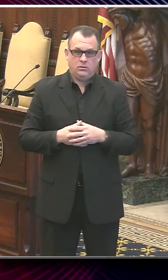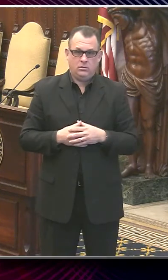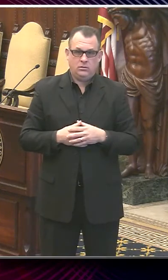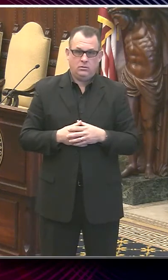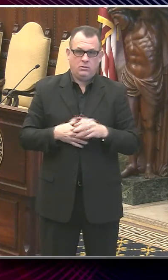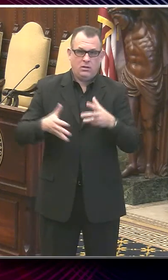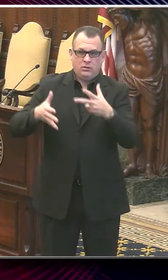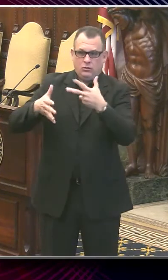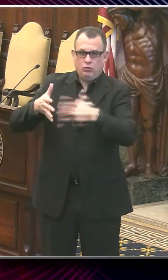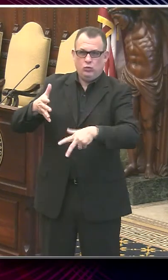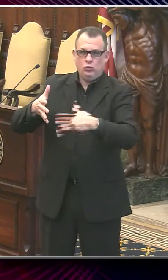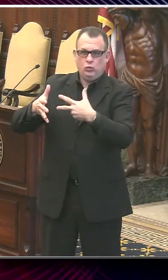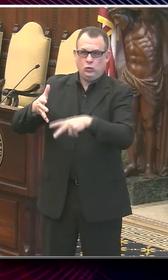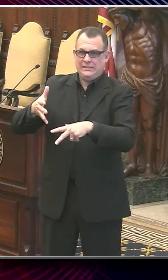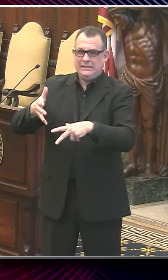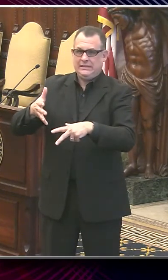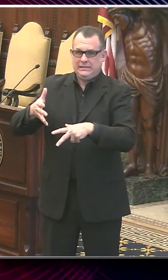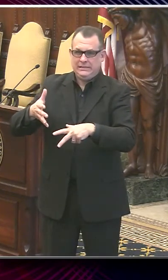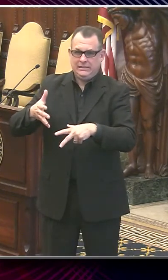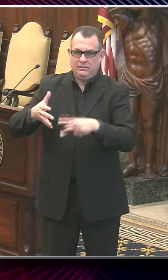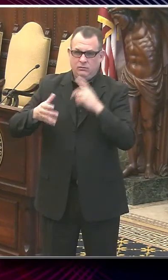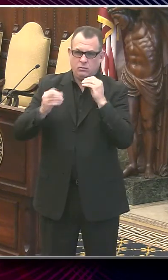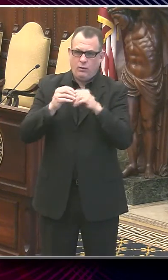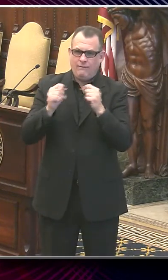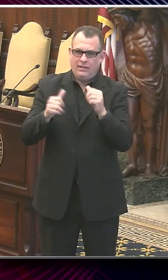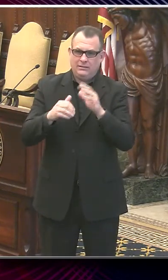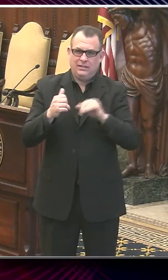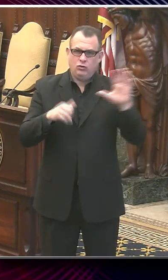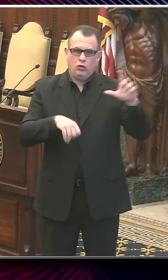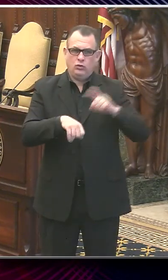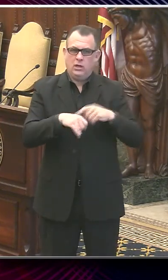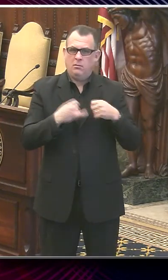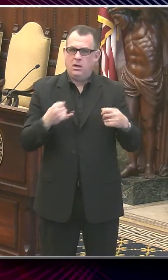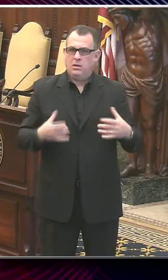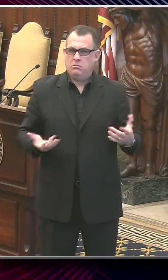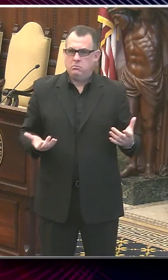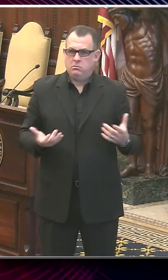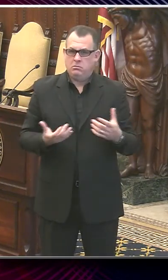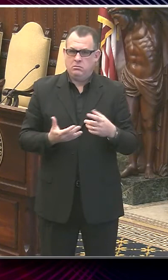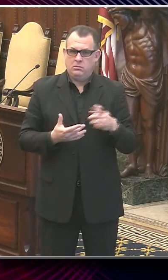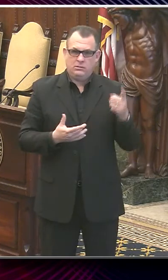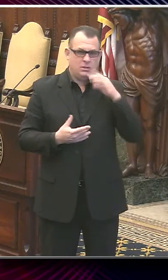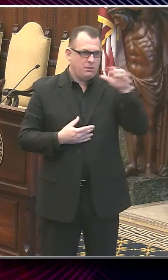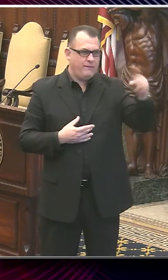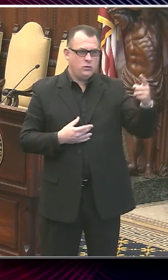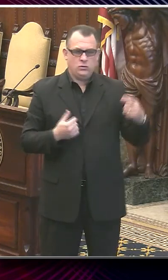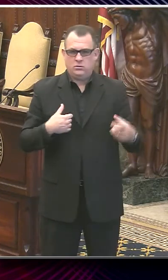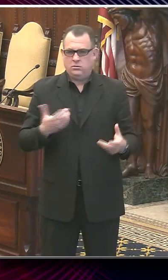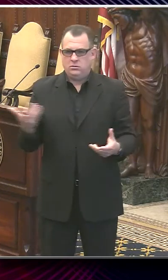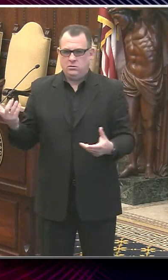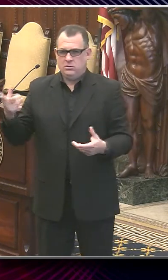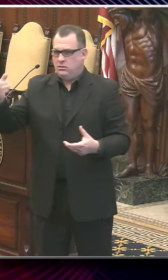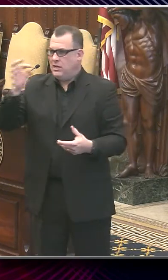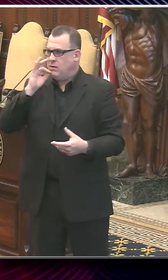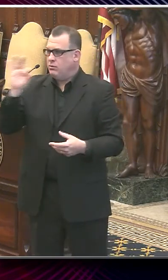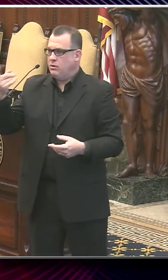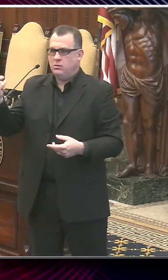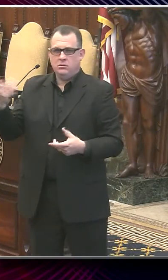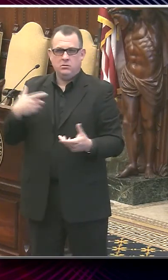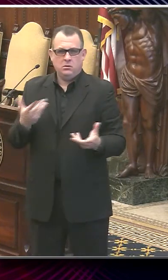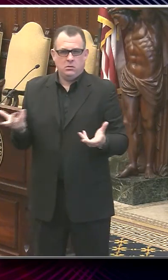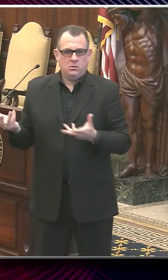weeks, which is a little bit quicker than that May 1st deadline. Will that be the case in